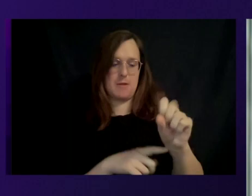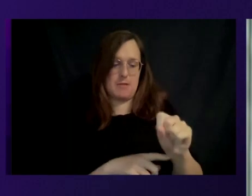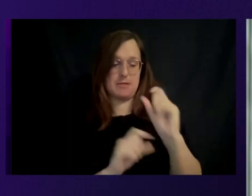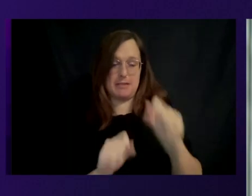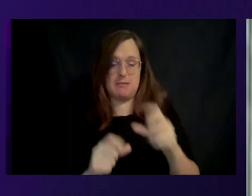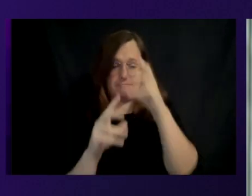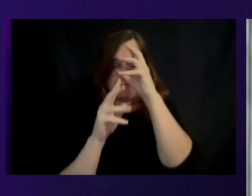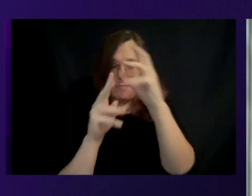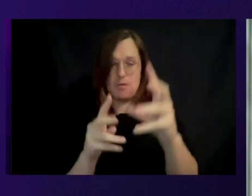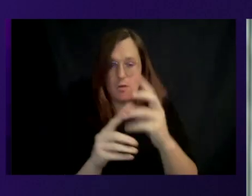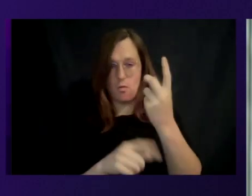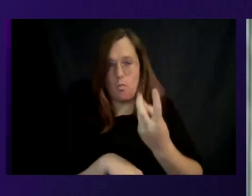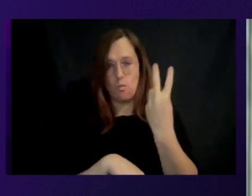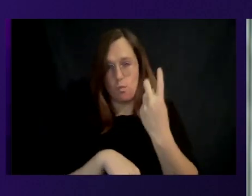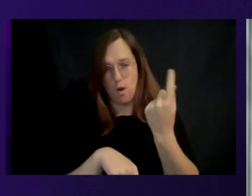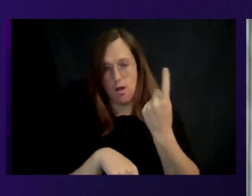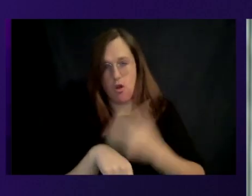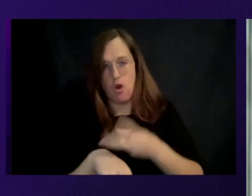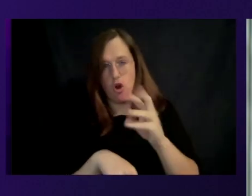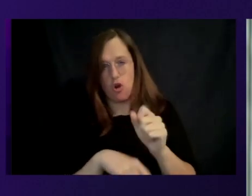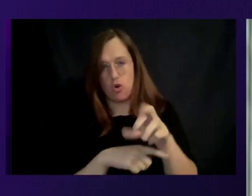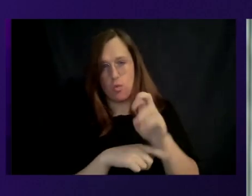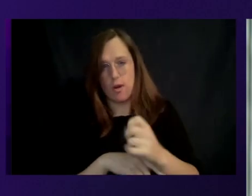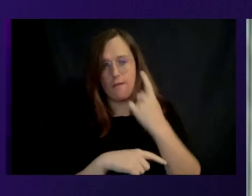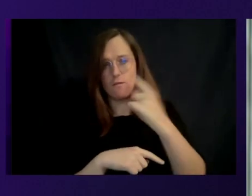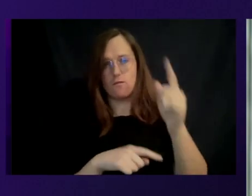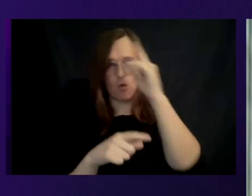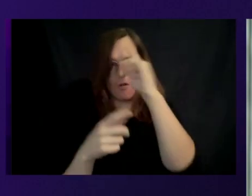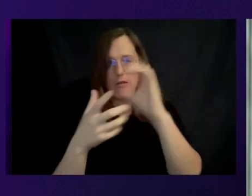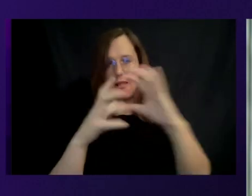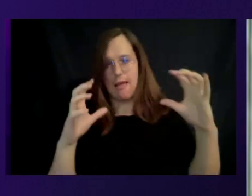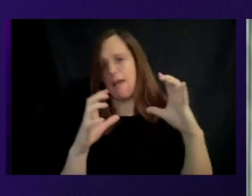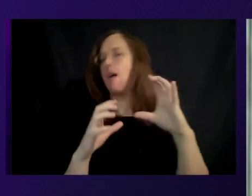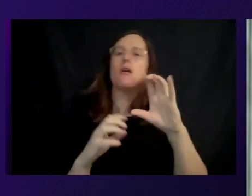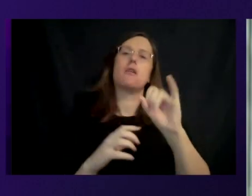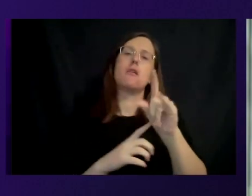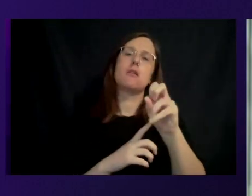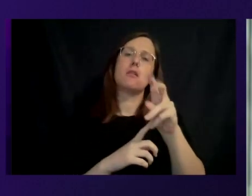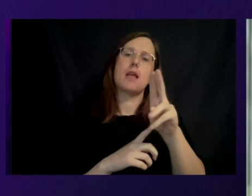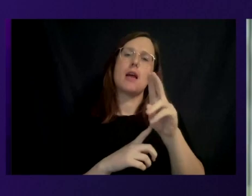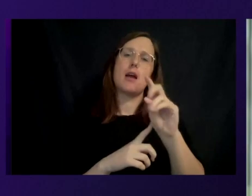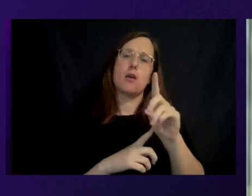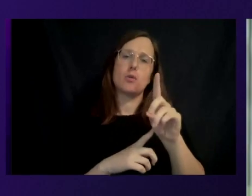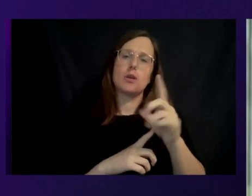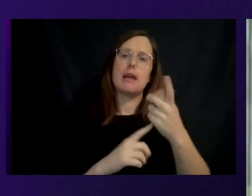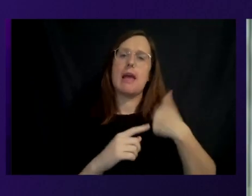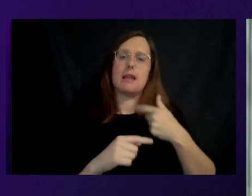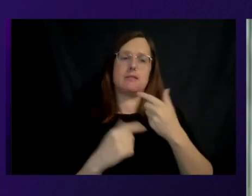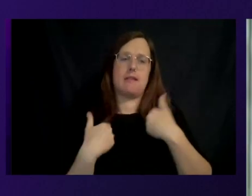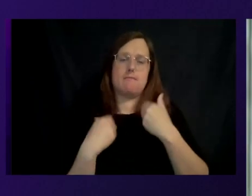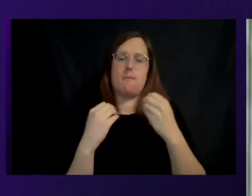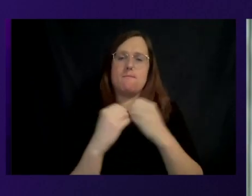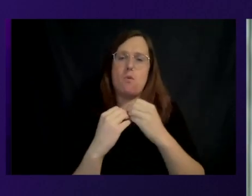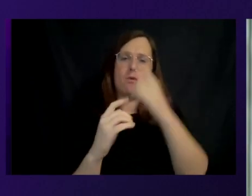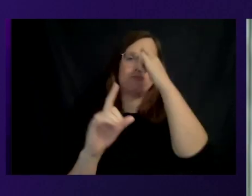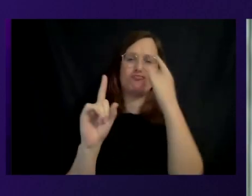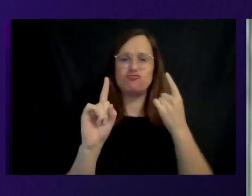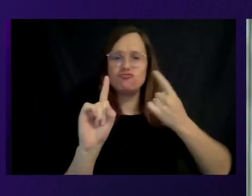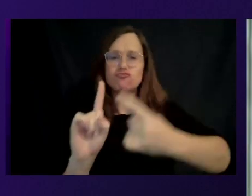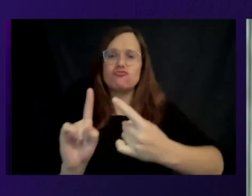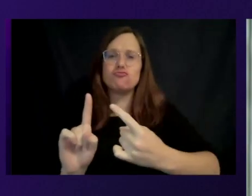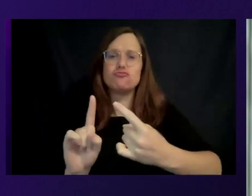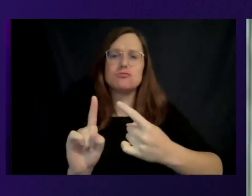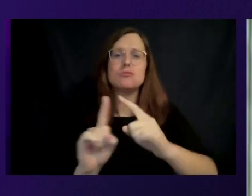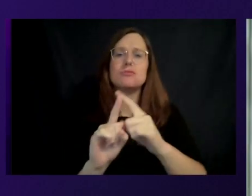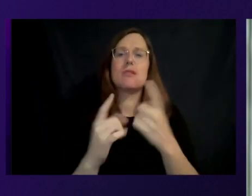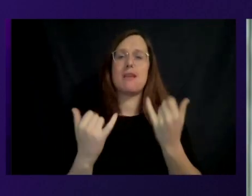cloud opened the doors to more possibilities and even more purpose-built silicon. Today, we have four custom-built semiconductor lines at